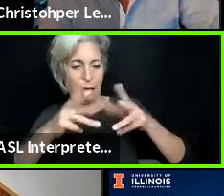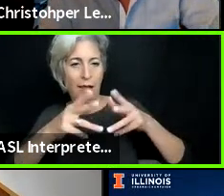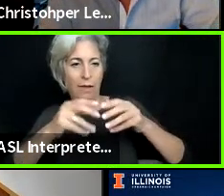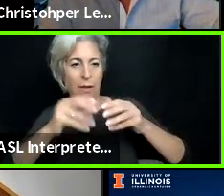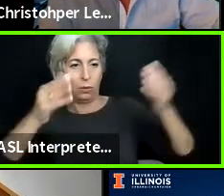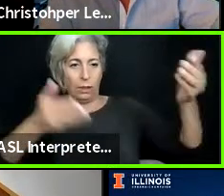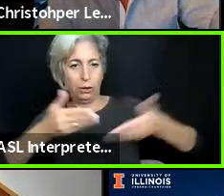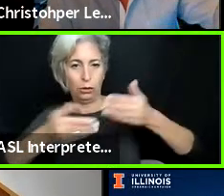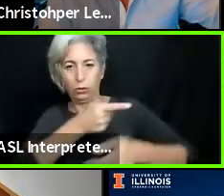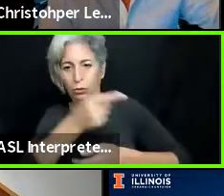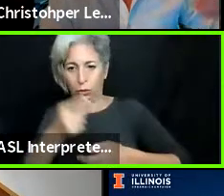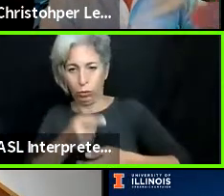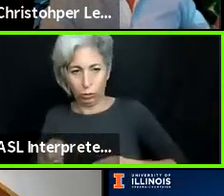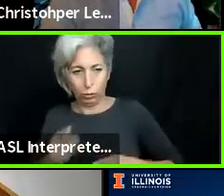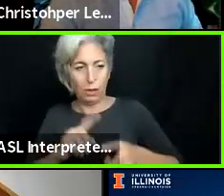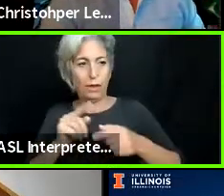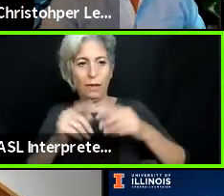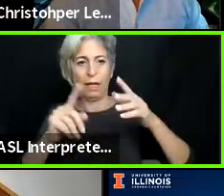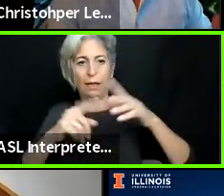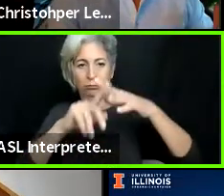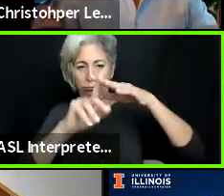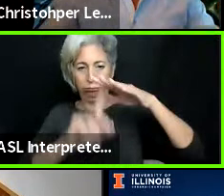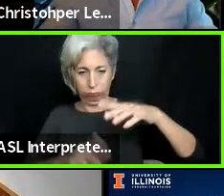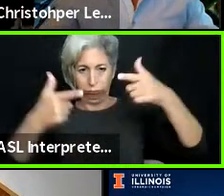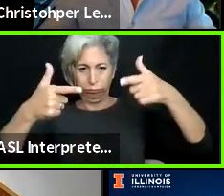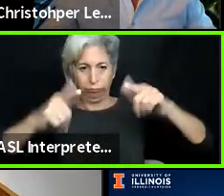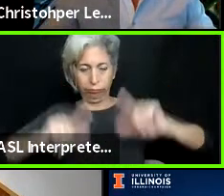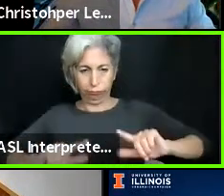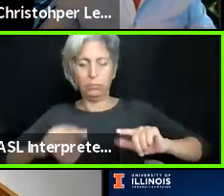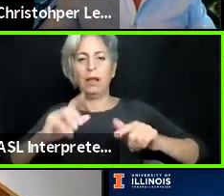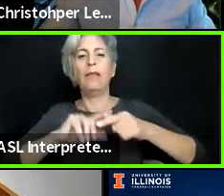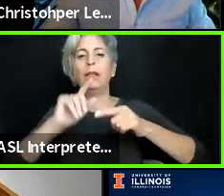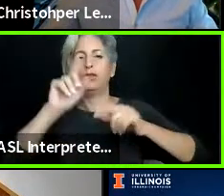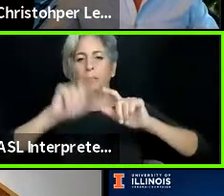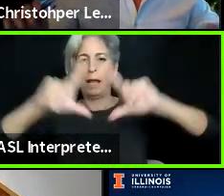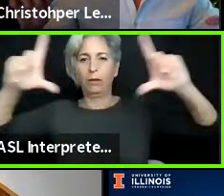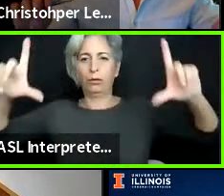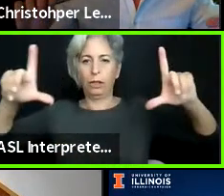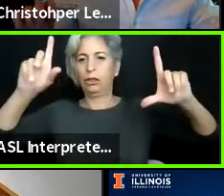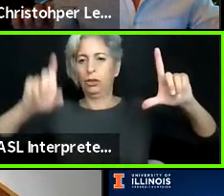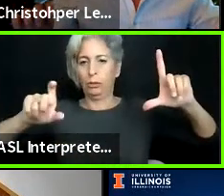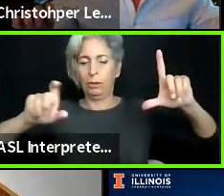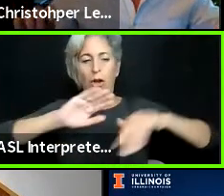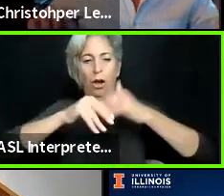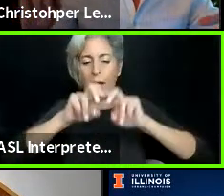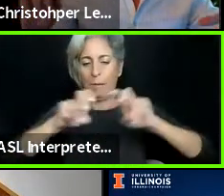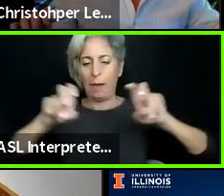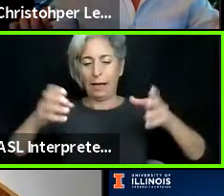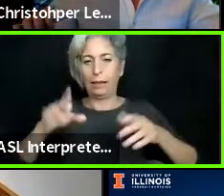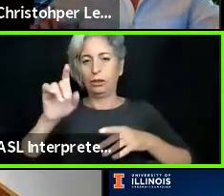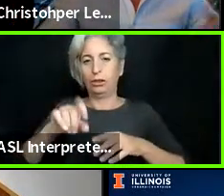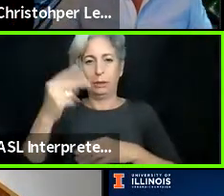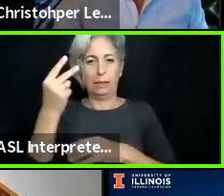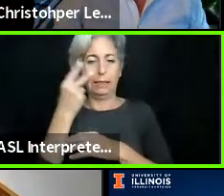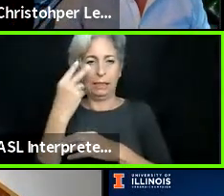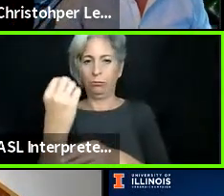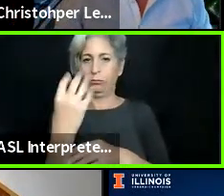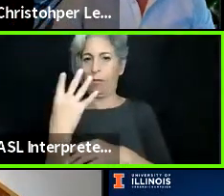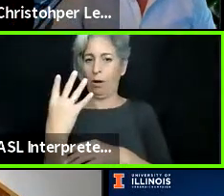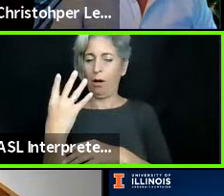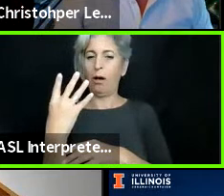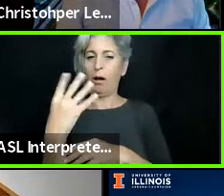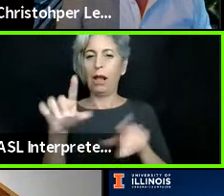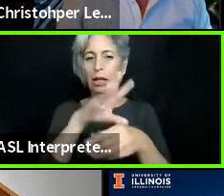introduce you, and then that slide will go off and you should be on screen at that point. So all panelists should be seen, including the